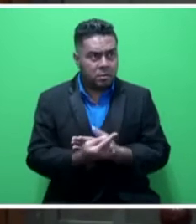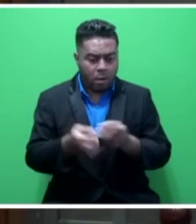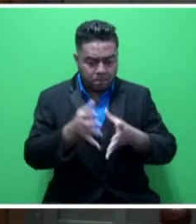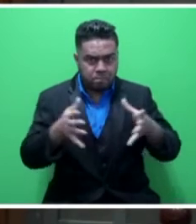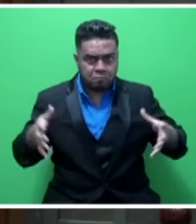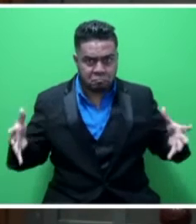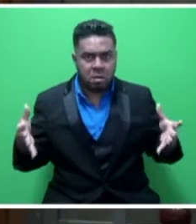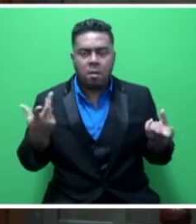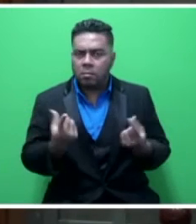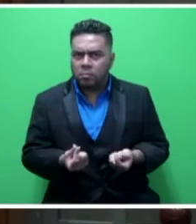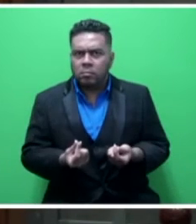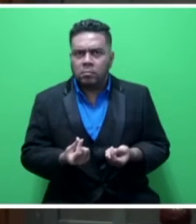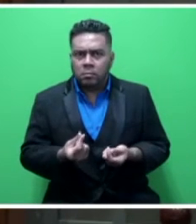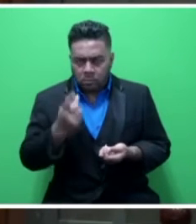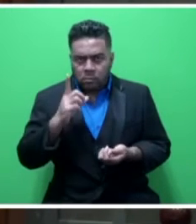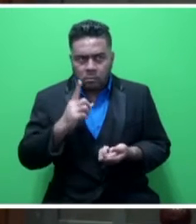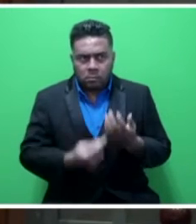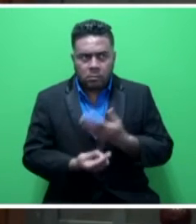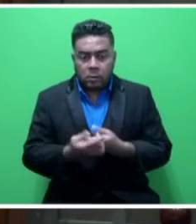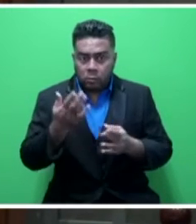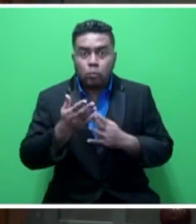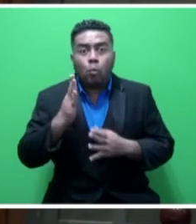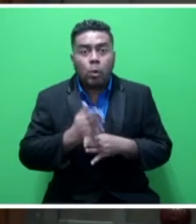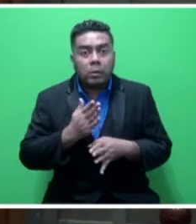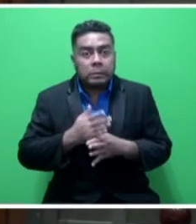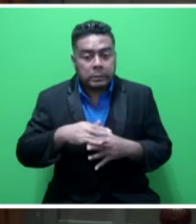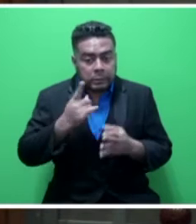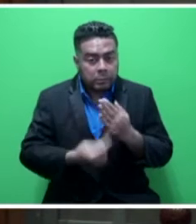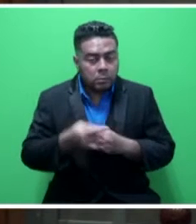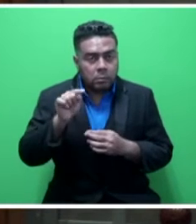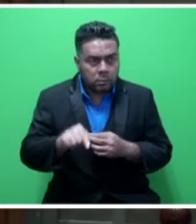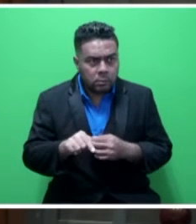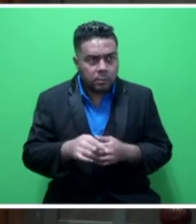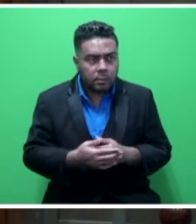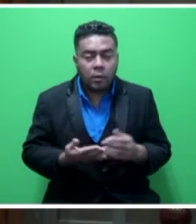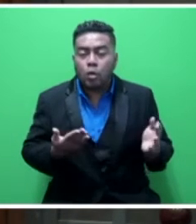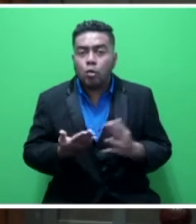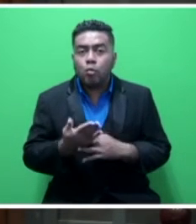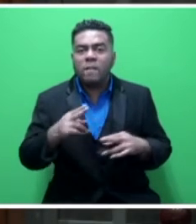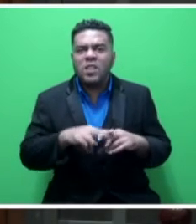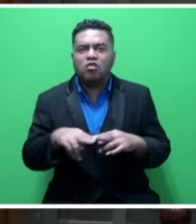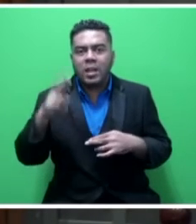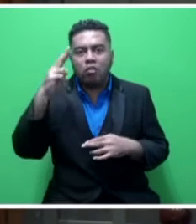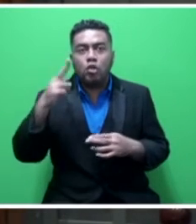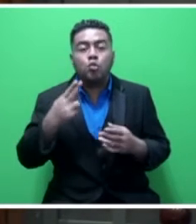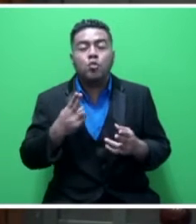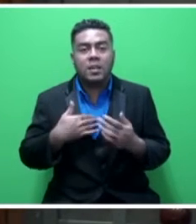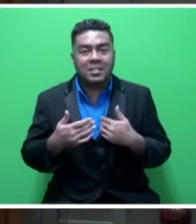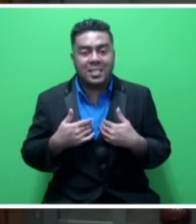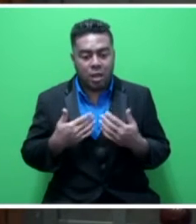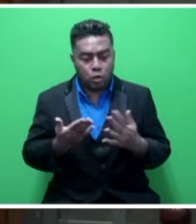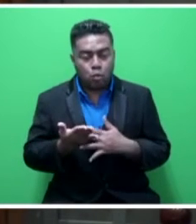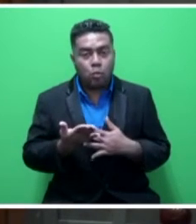the extent that through the work that through the Fiji National University and also through